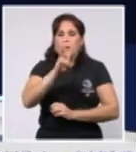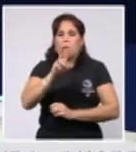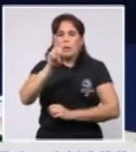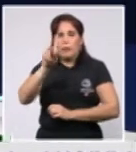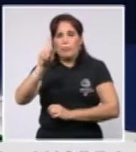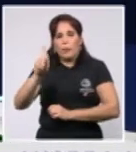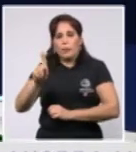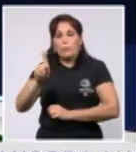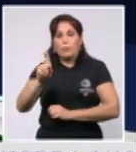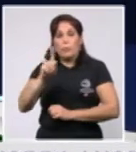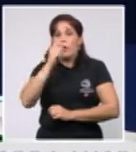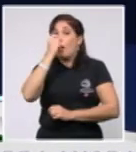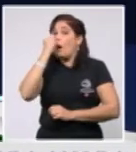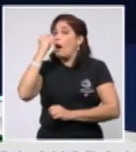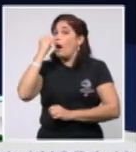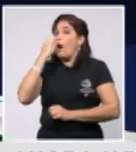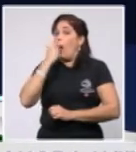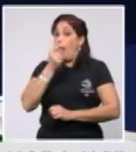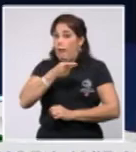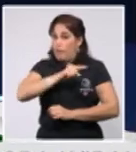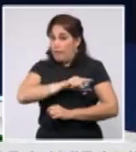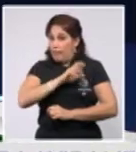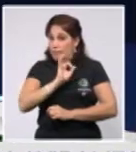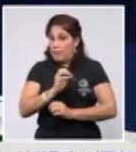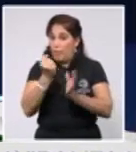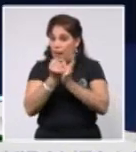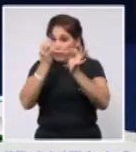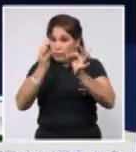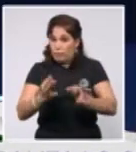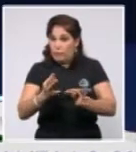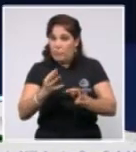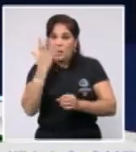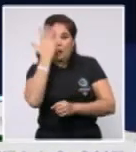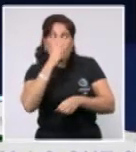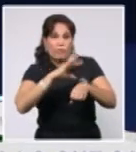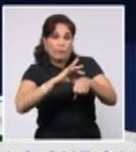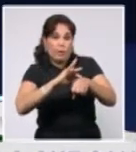7,321 in our various molecular biology laboratories.